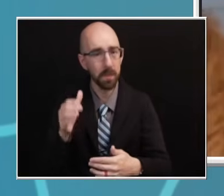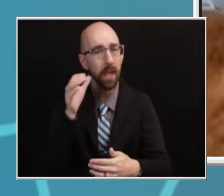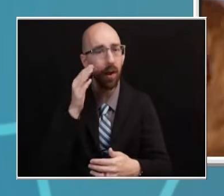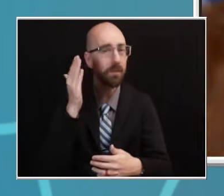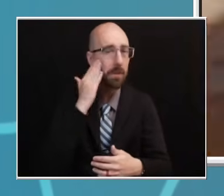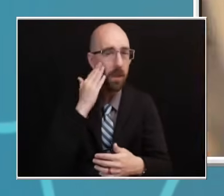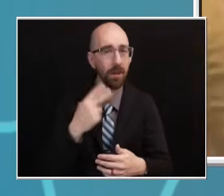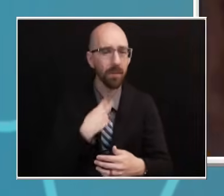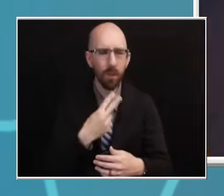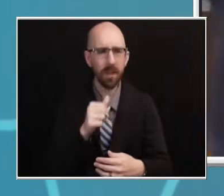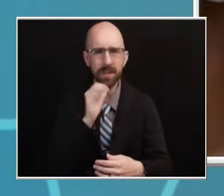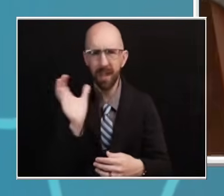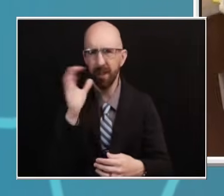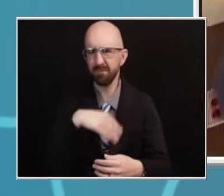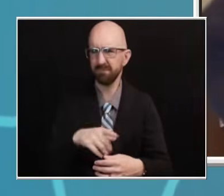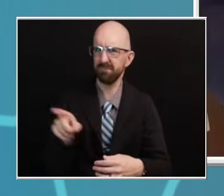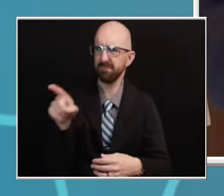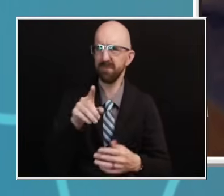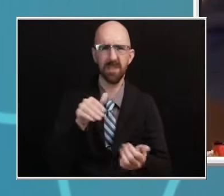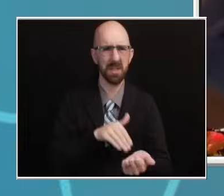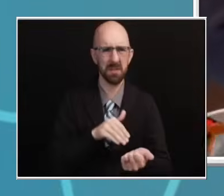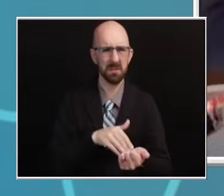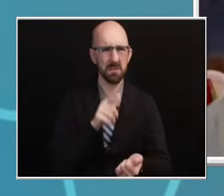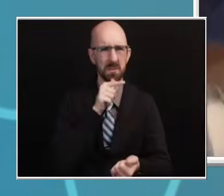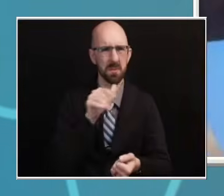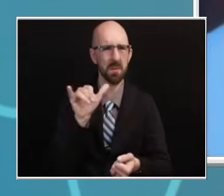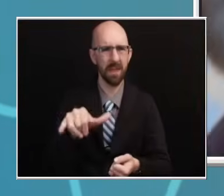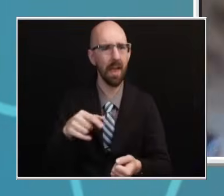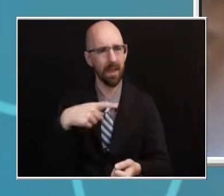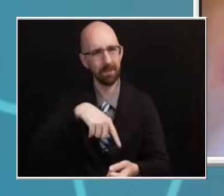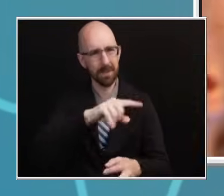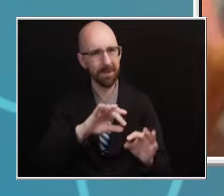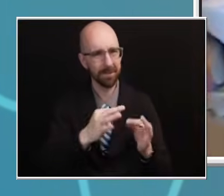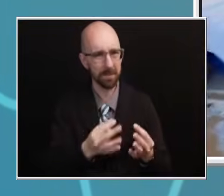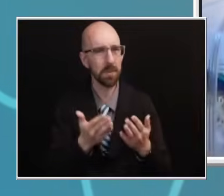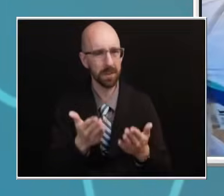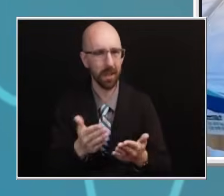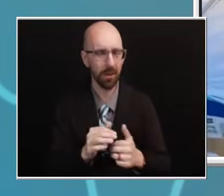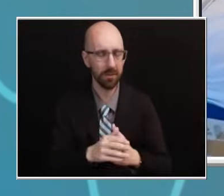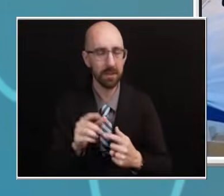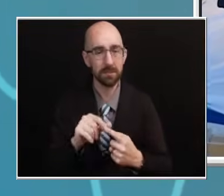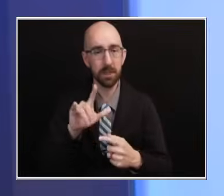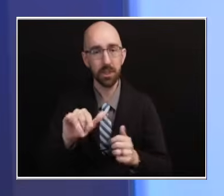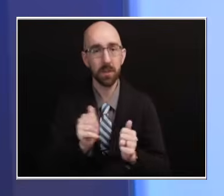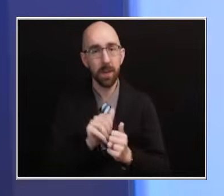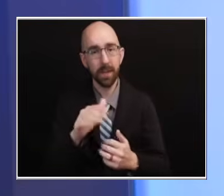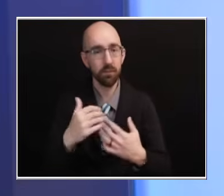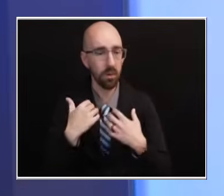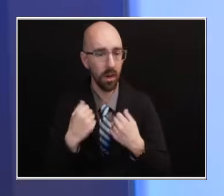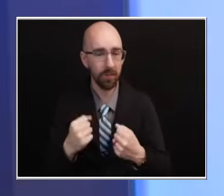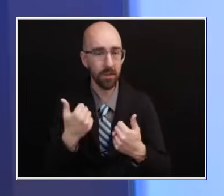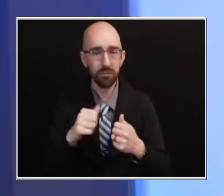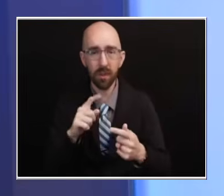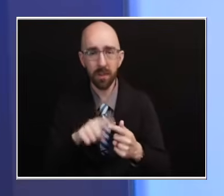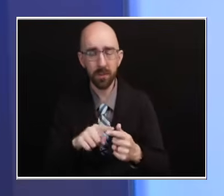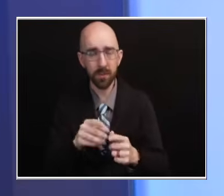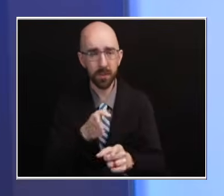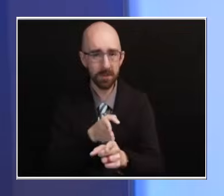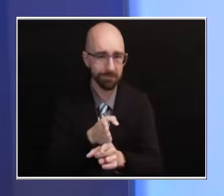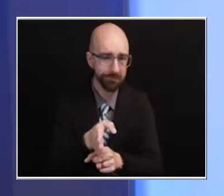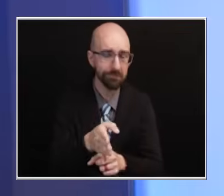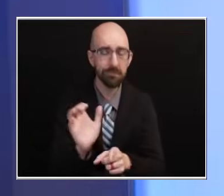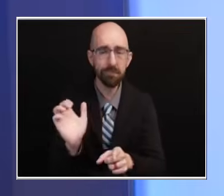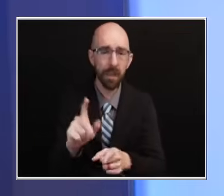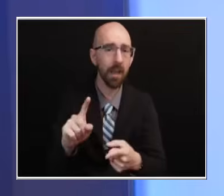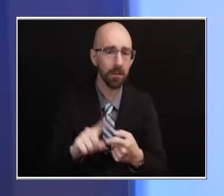unfamiliar voices like us. But I think especially as he recovers, just trying to orient him as much as possible, and we were